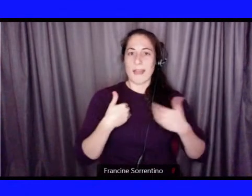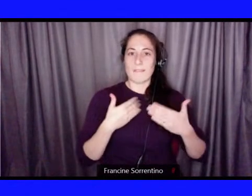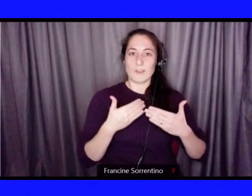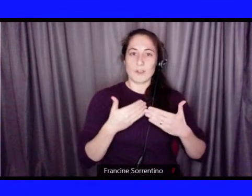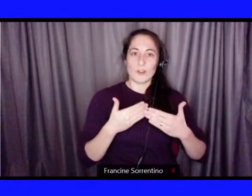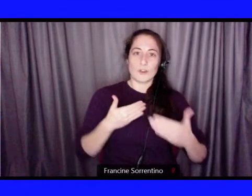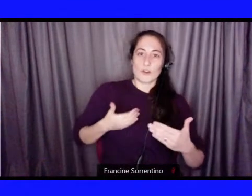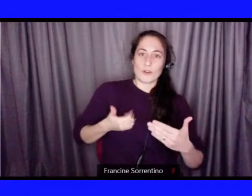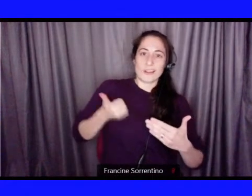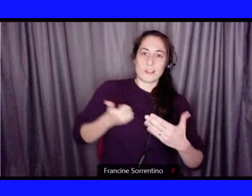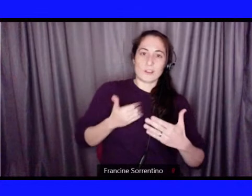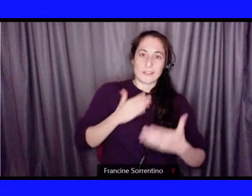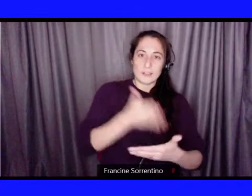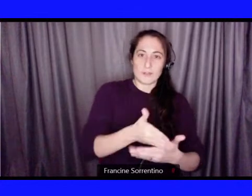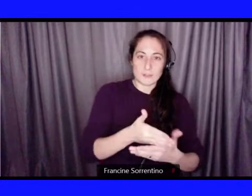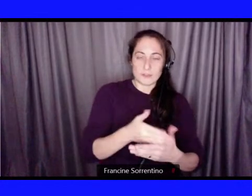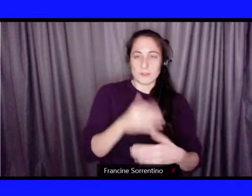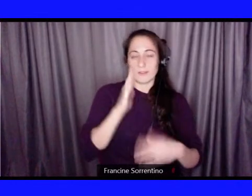it harder